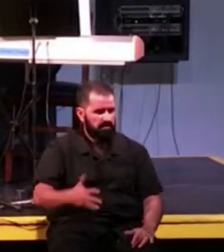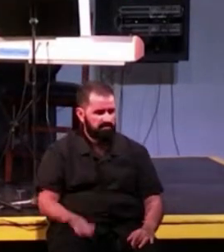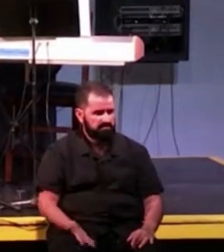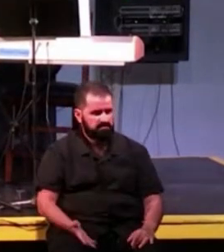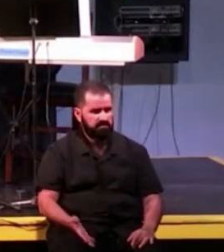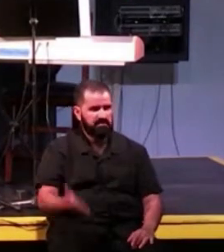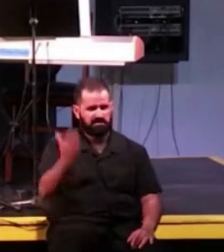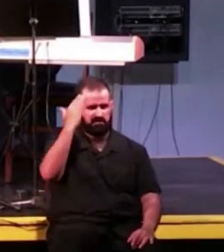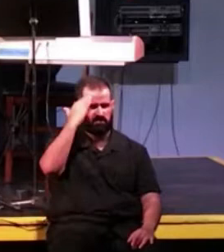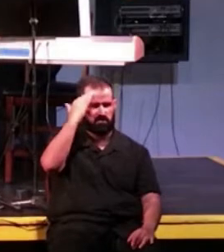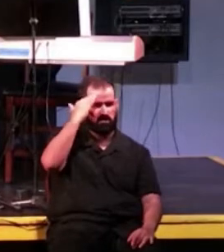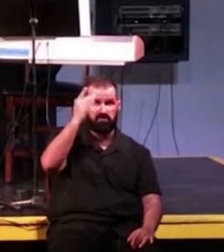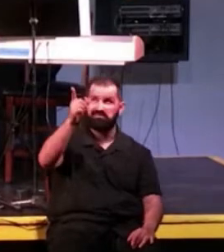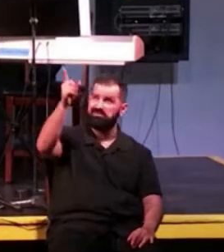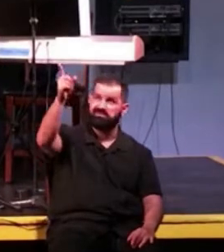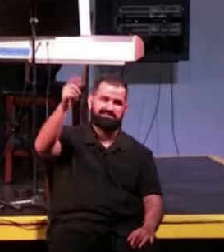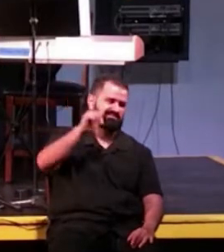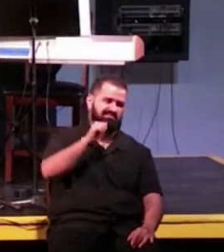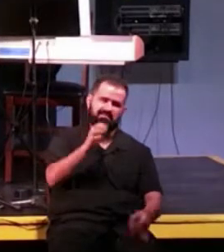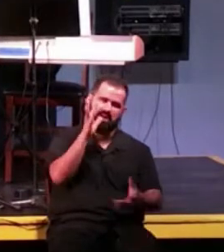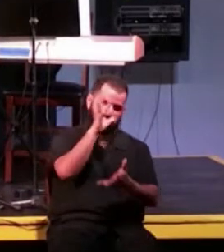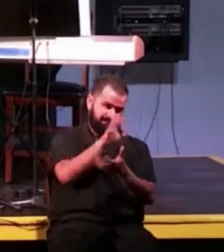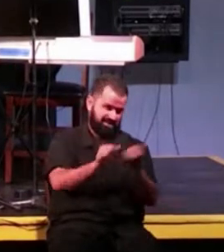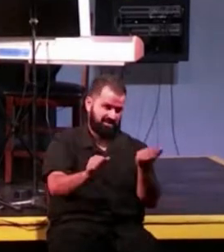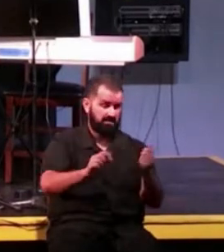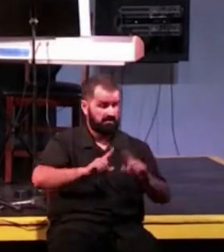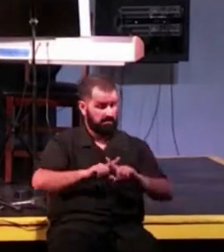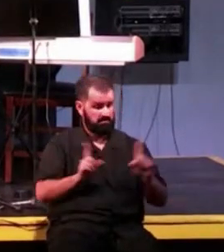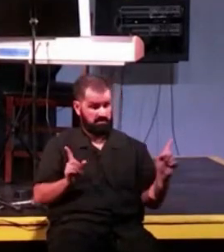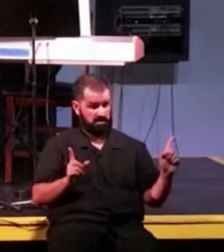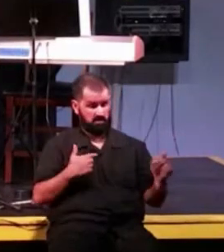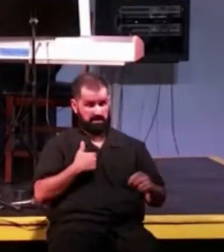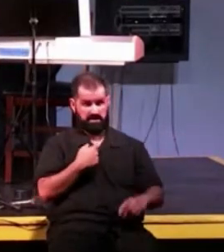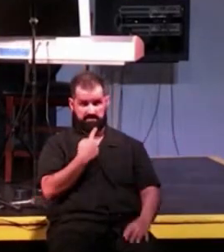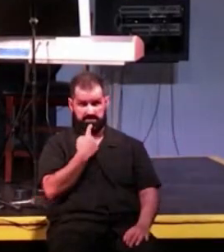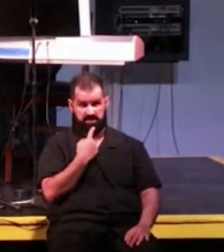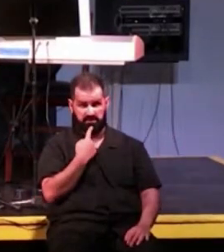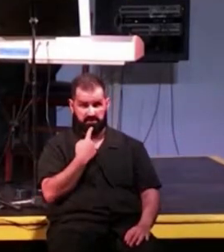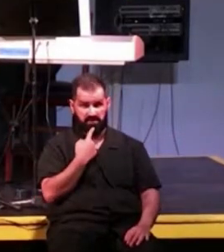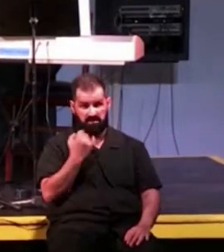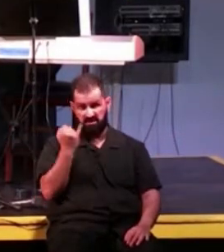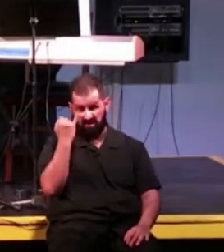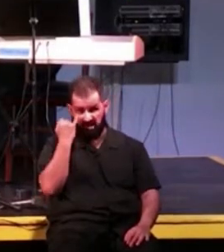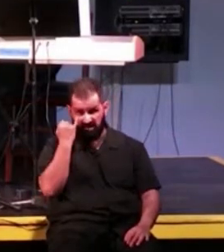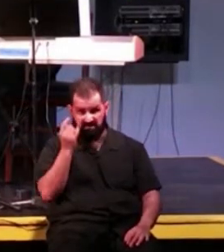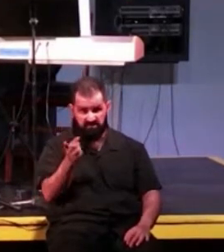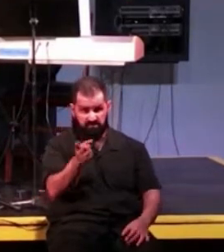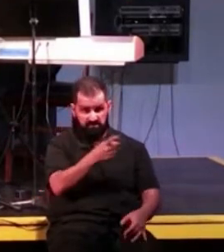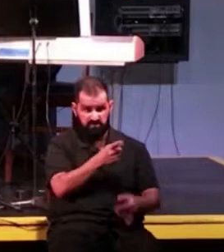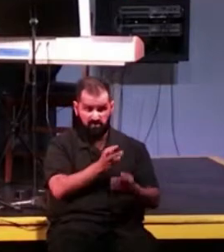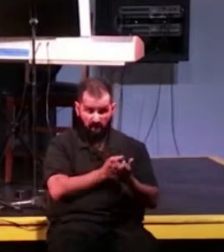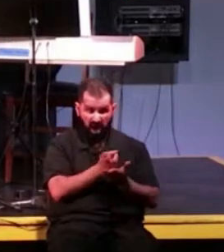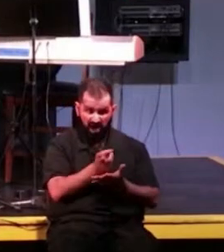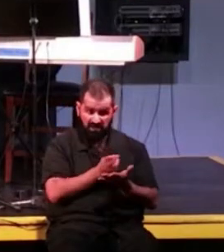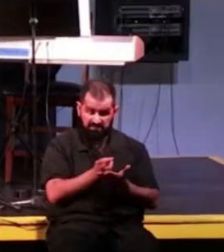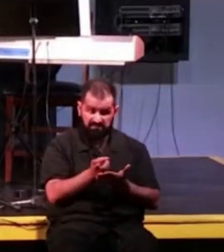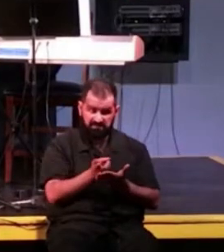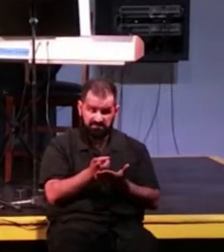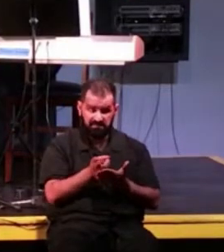And we know that God is not ruthless, but what I'm saying is, if there's honest people in the house of God